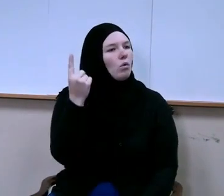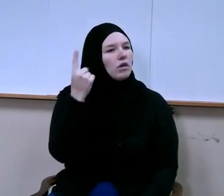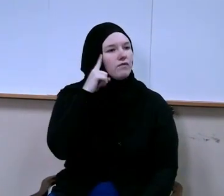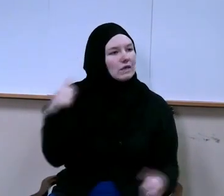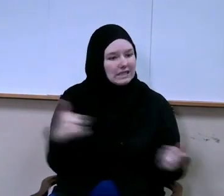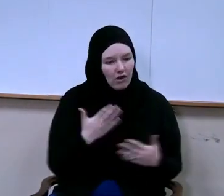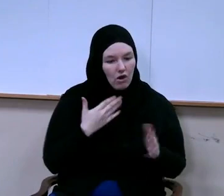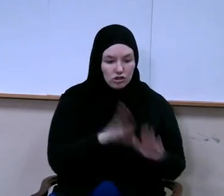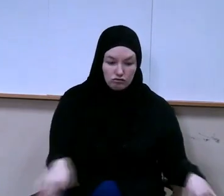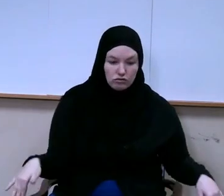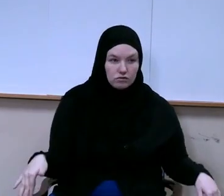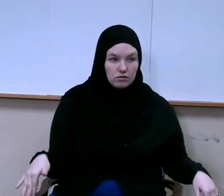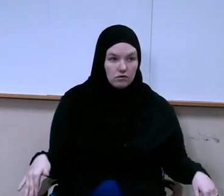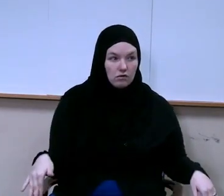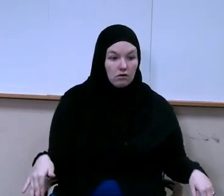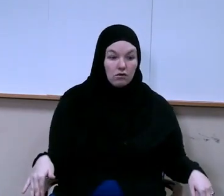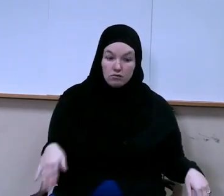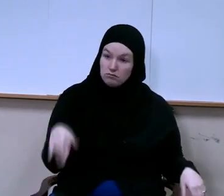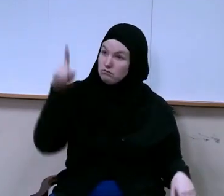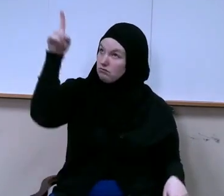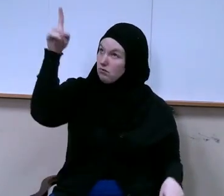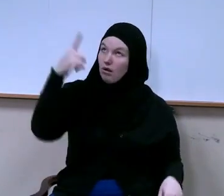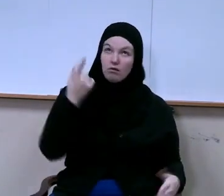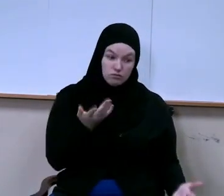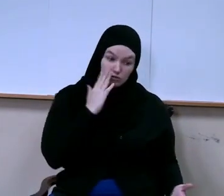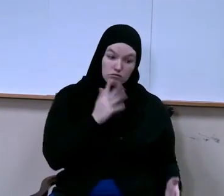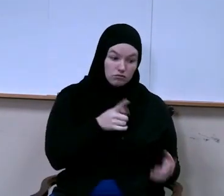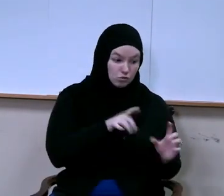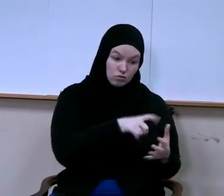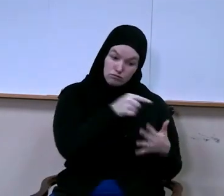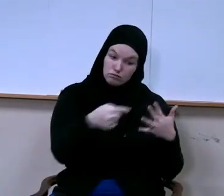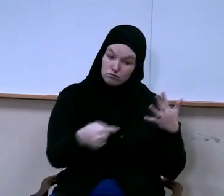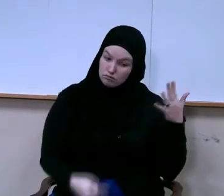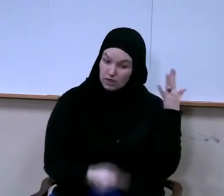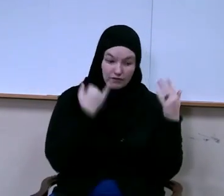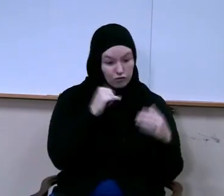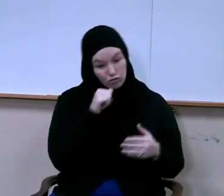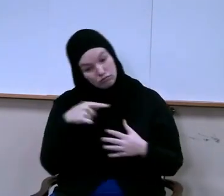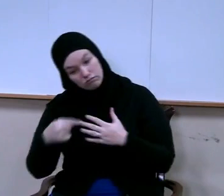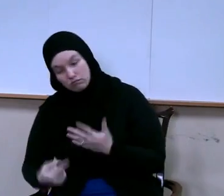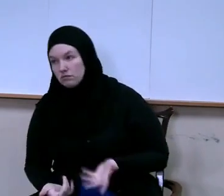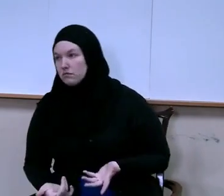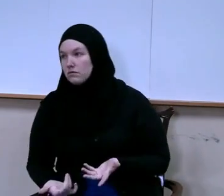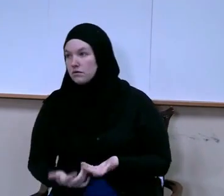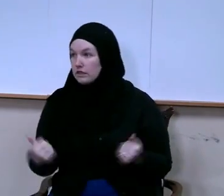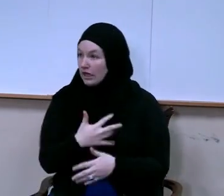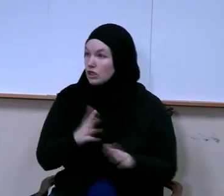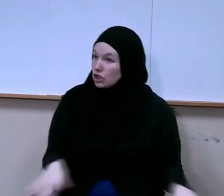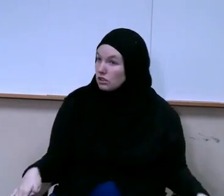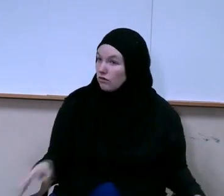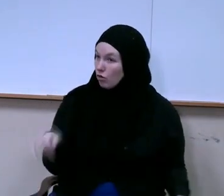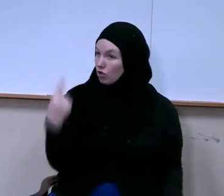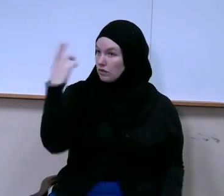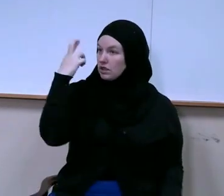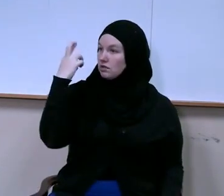to scare our children? He's going to do this, He's going to do that, He's going to destroy this, He's going to put you to this punishment. Or do